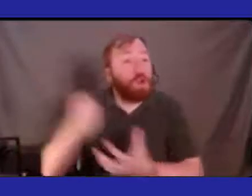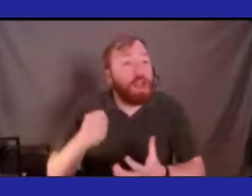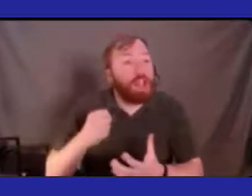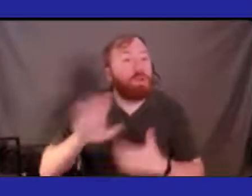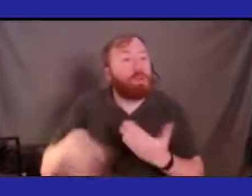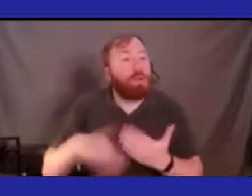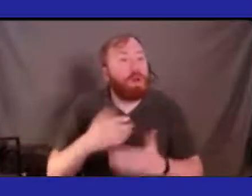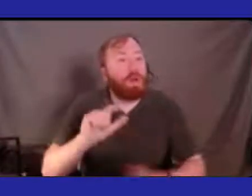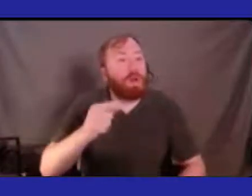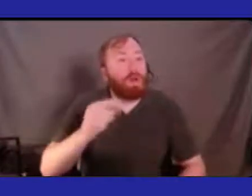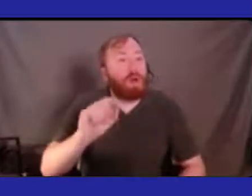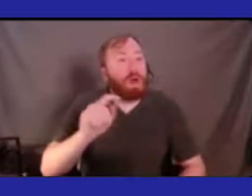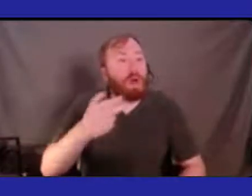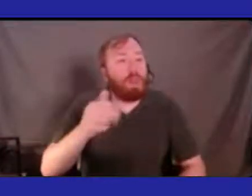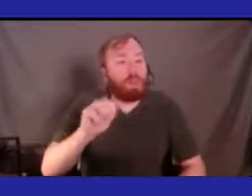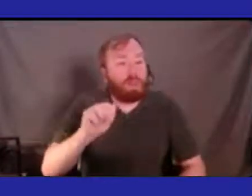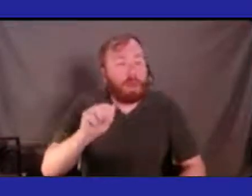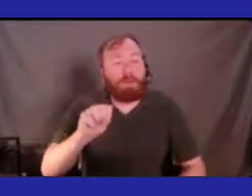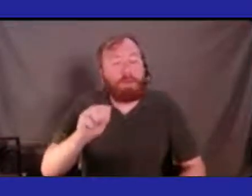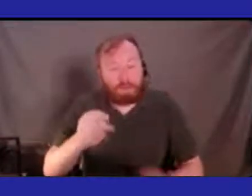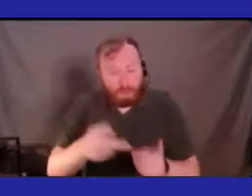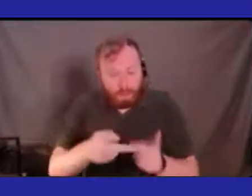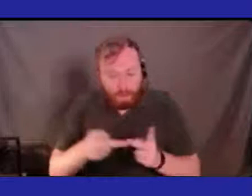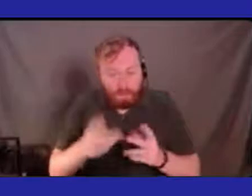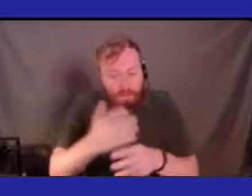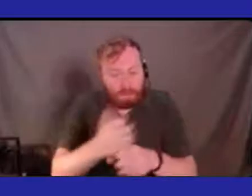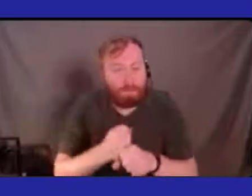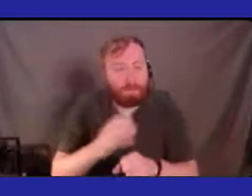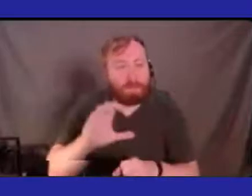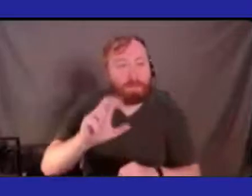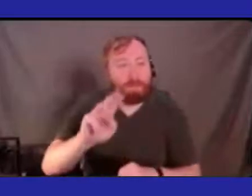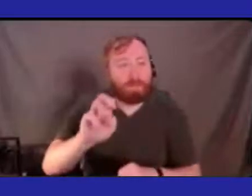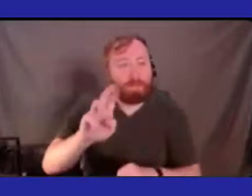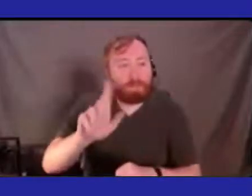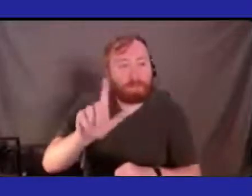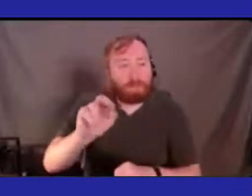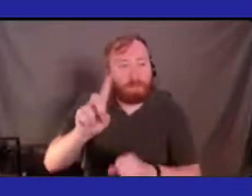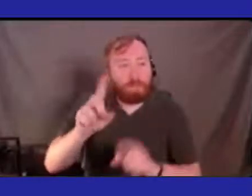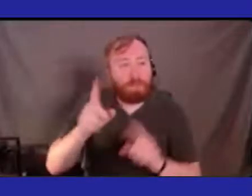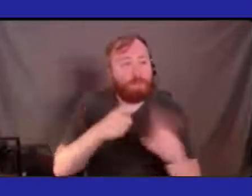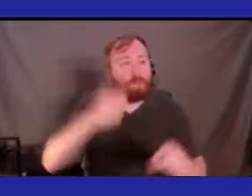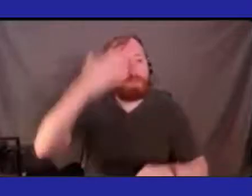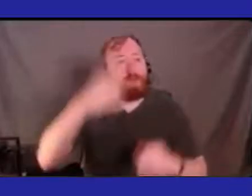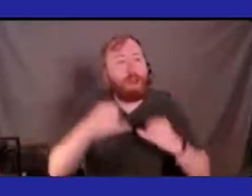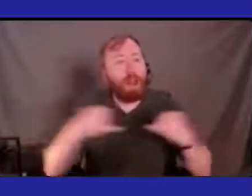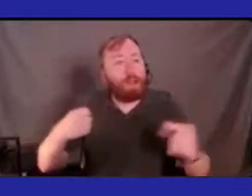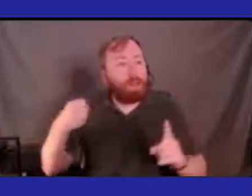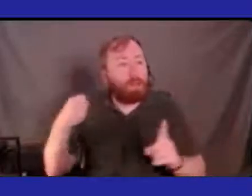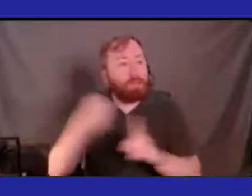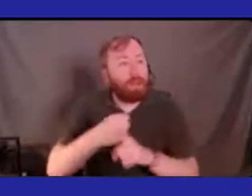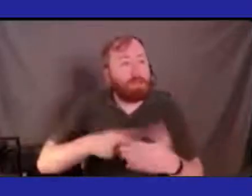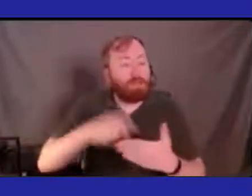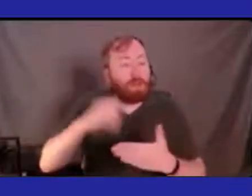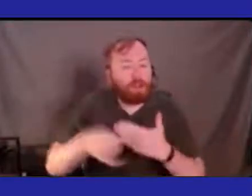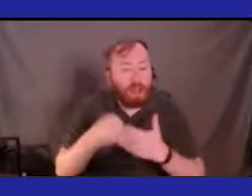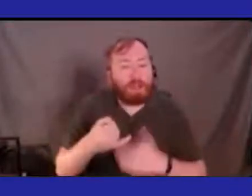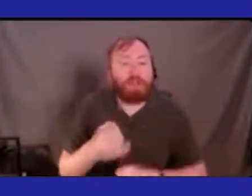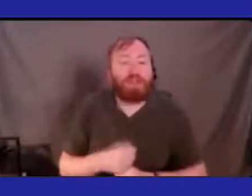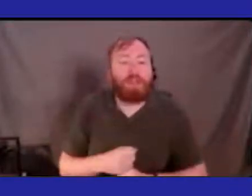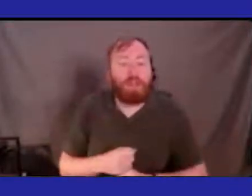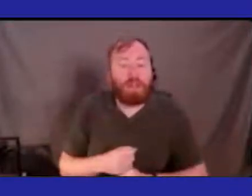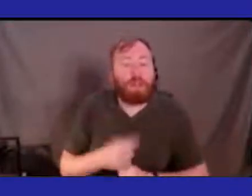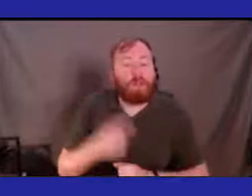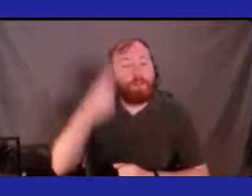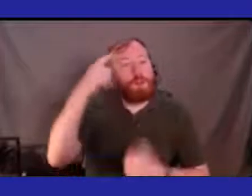sites received donations. Cumberland received donations from the Frontline Impact Project and Lewinsky Foundation for